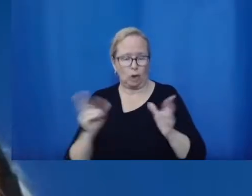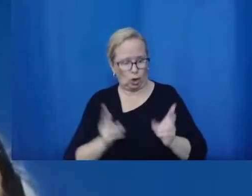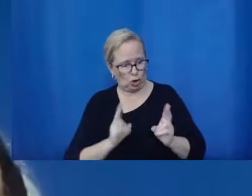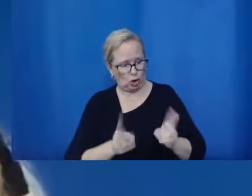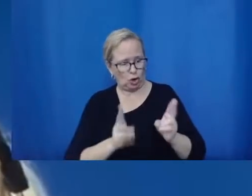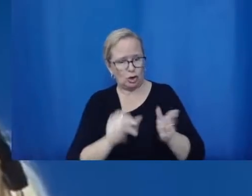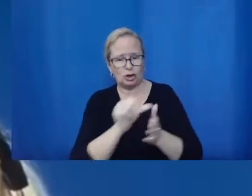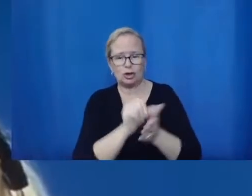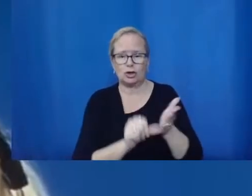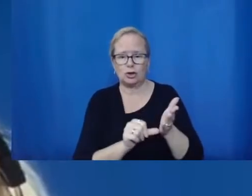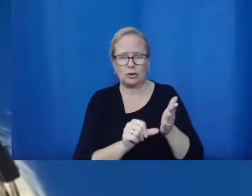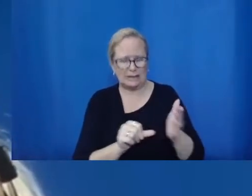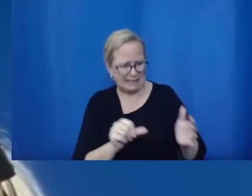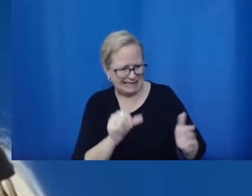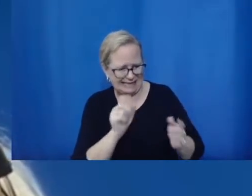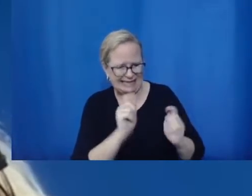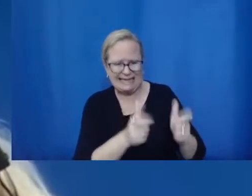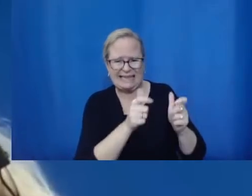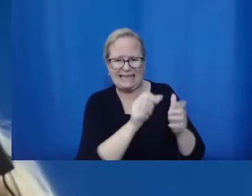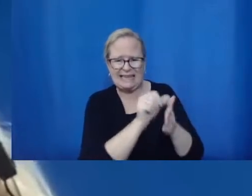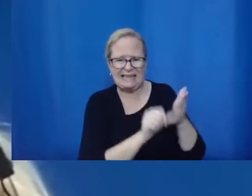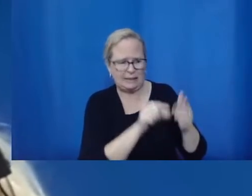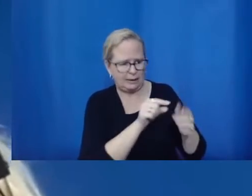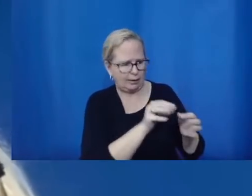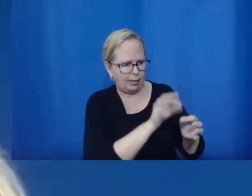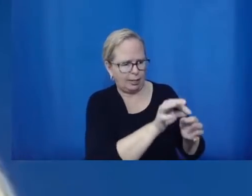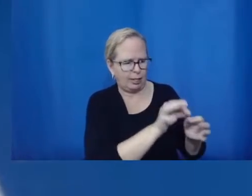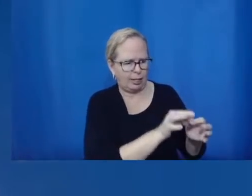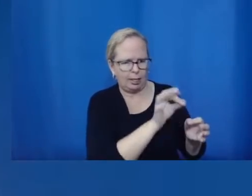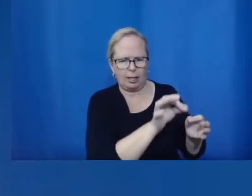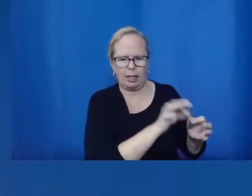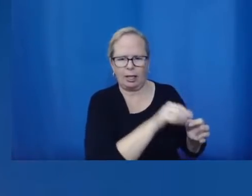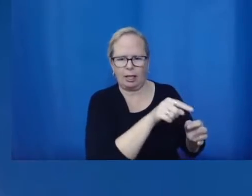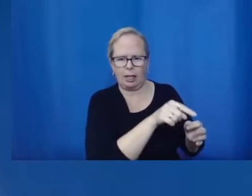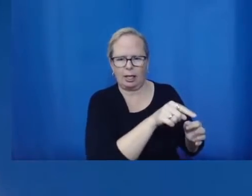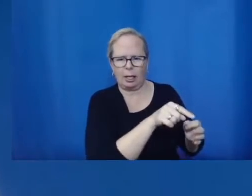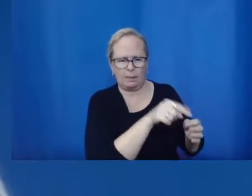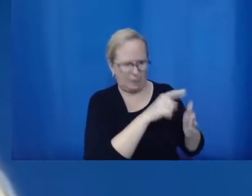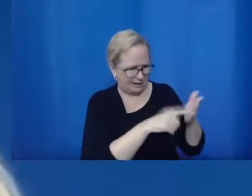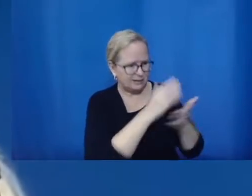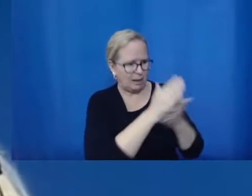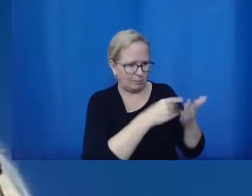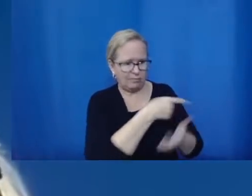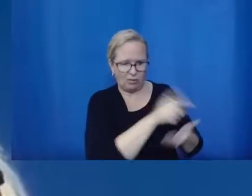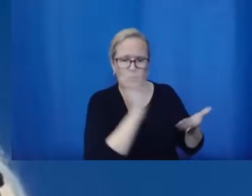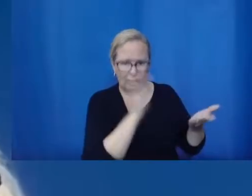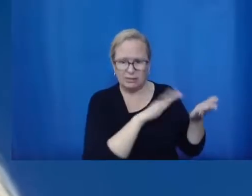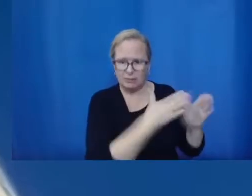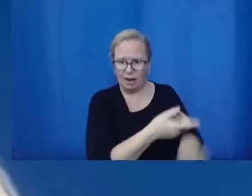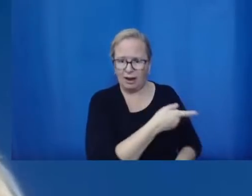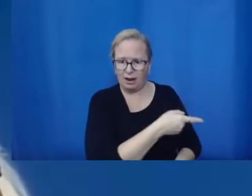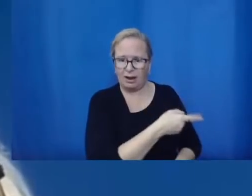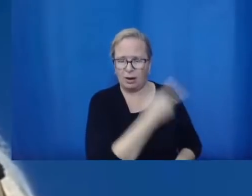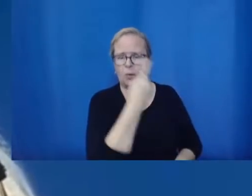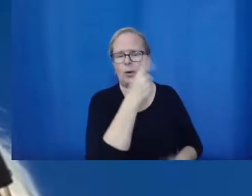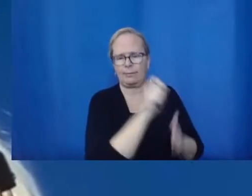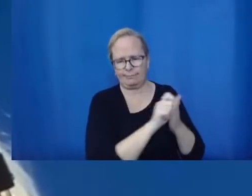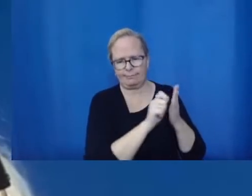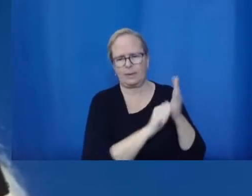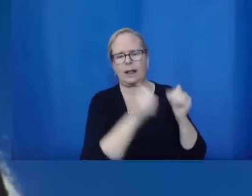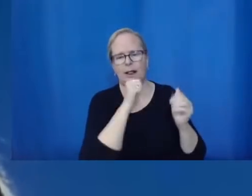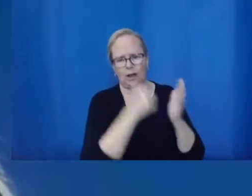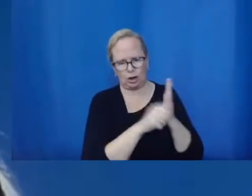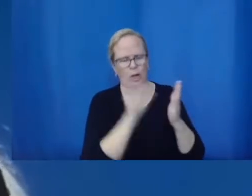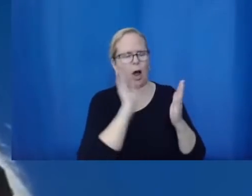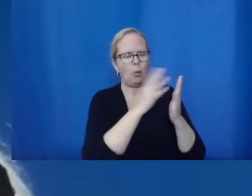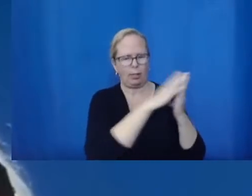been postponed." The letter goes on, and we will make sure that the Protect Our Province account retweets it